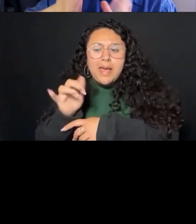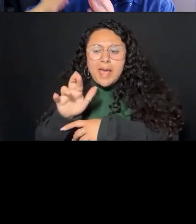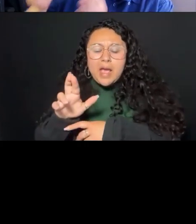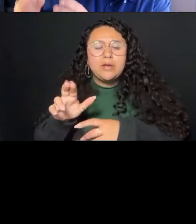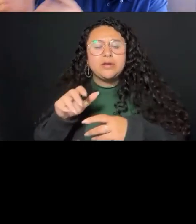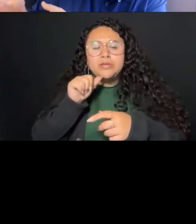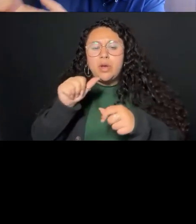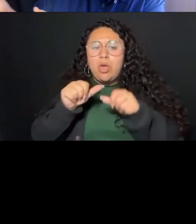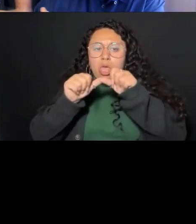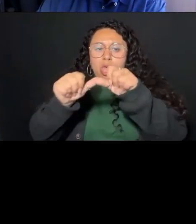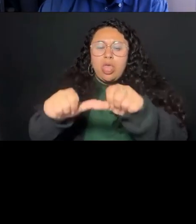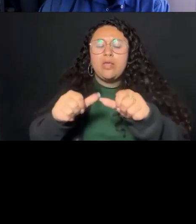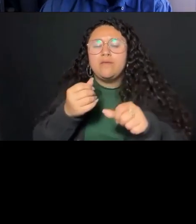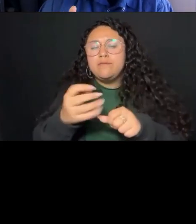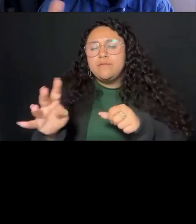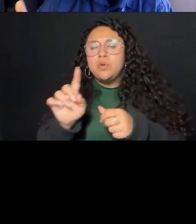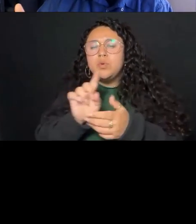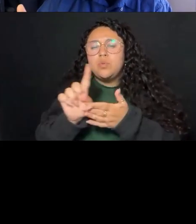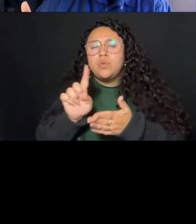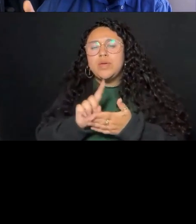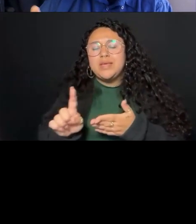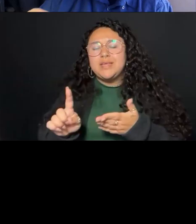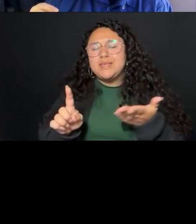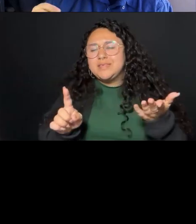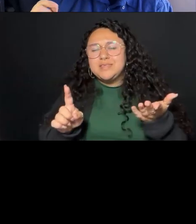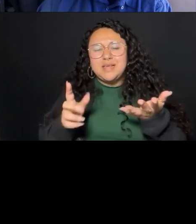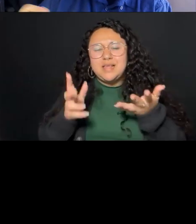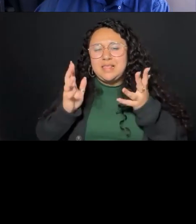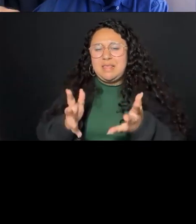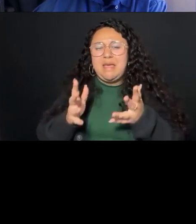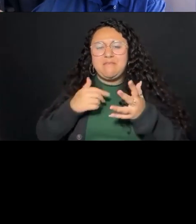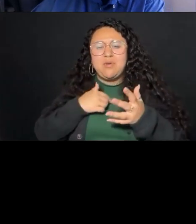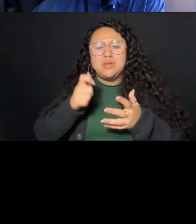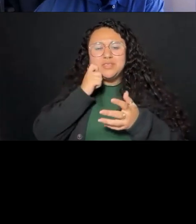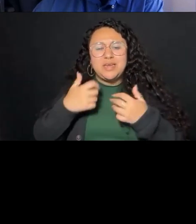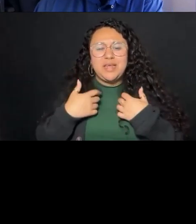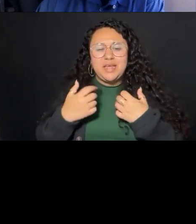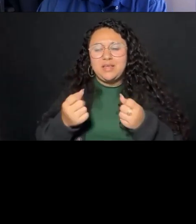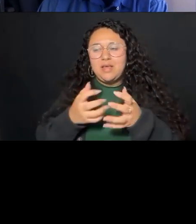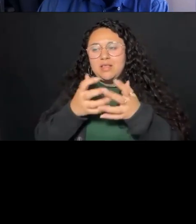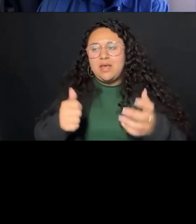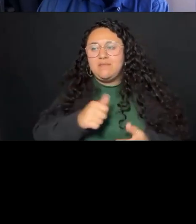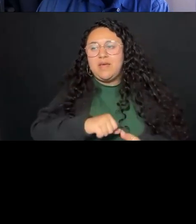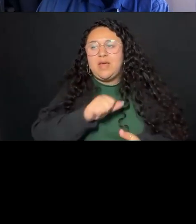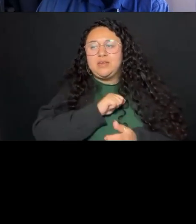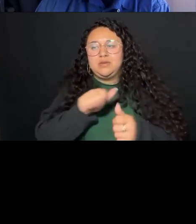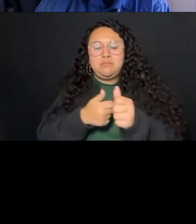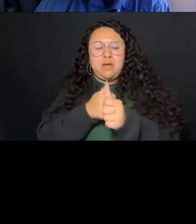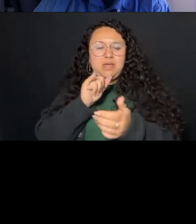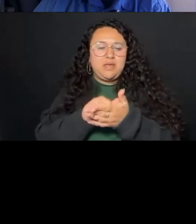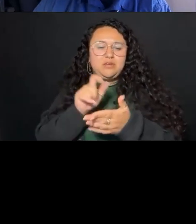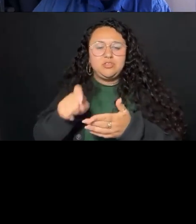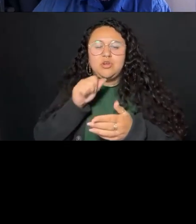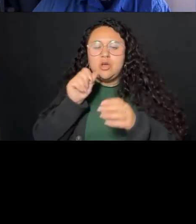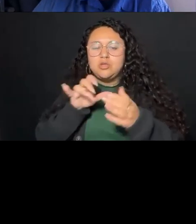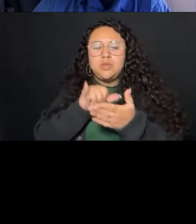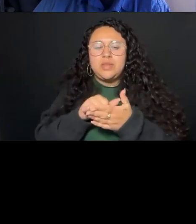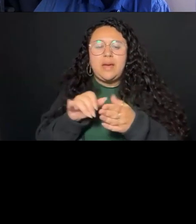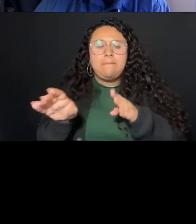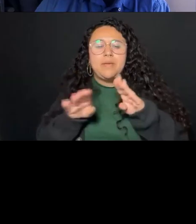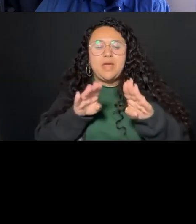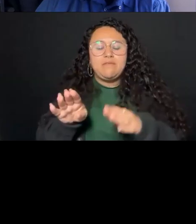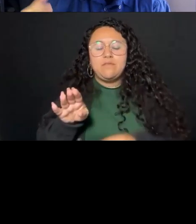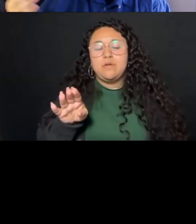heal. There can be a lot of attitudes that go with you shouldn't do that behavior because it's not